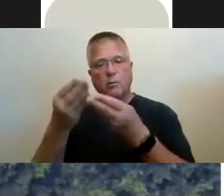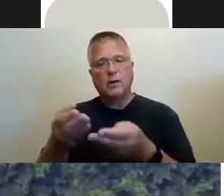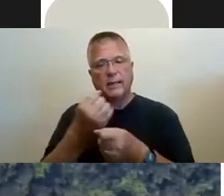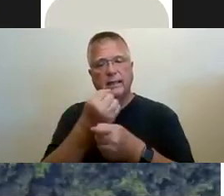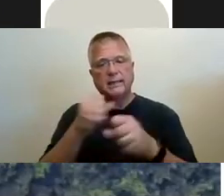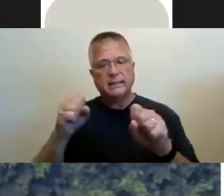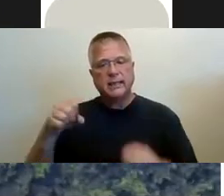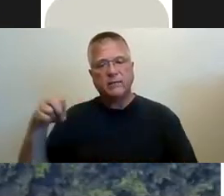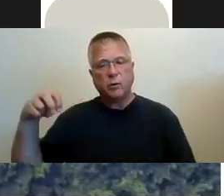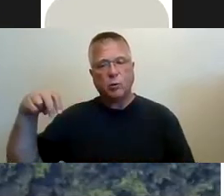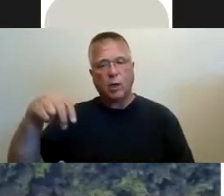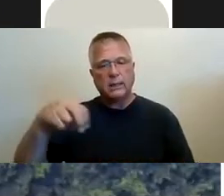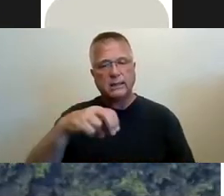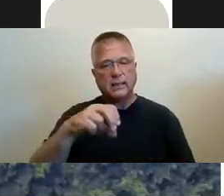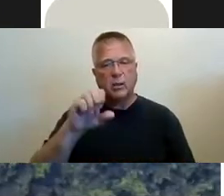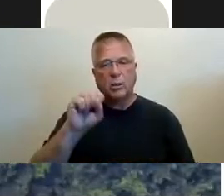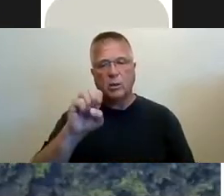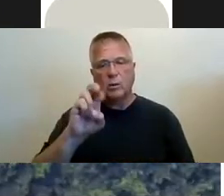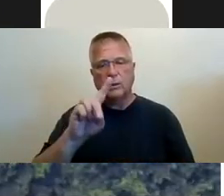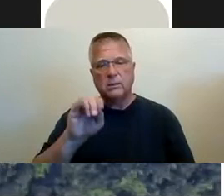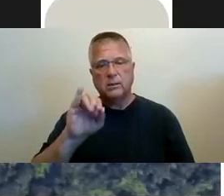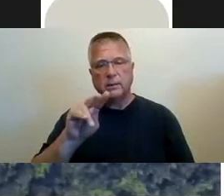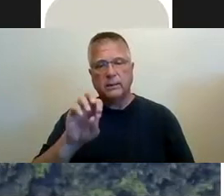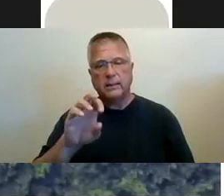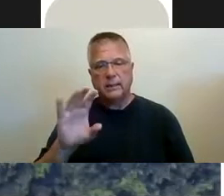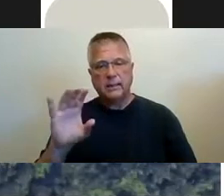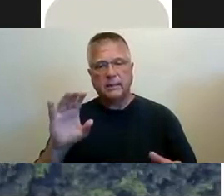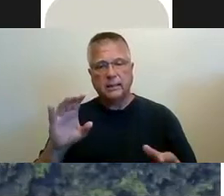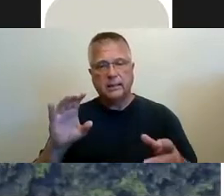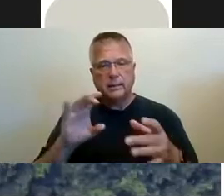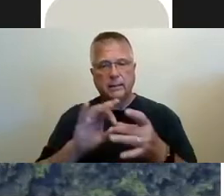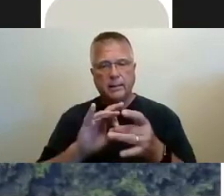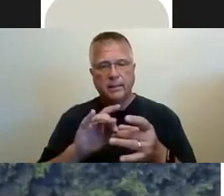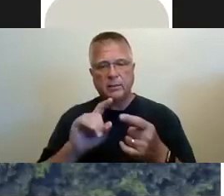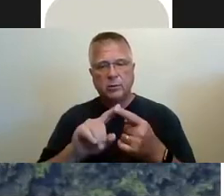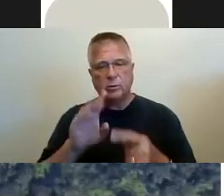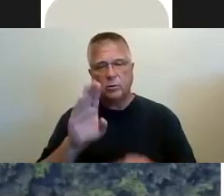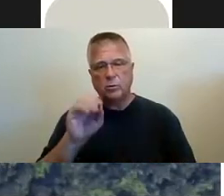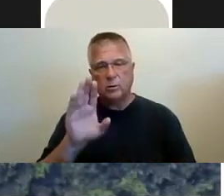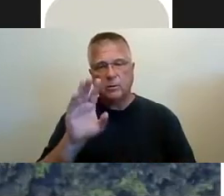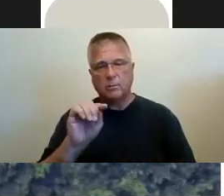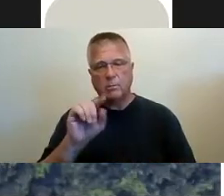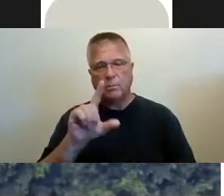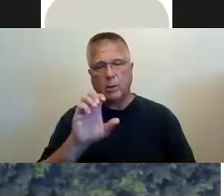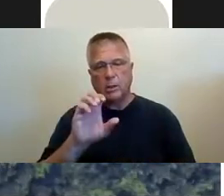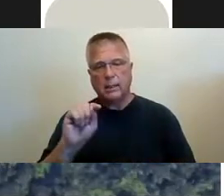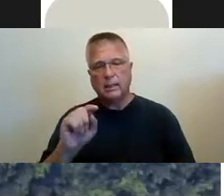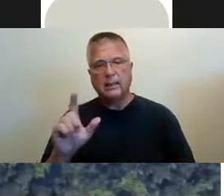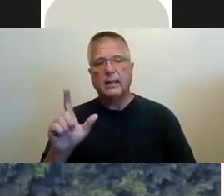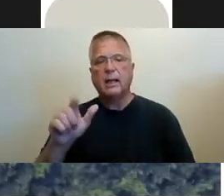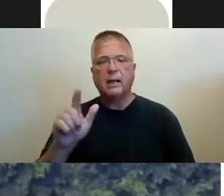where Serpentine meets Bartlett. And then when we reopen